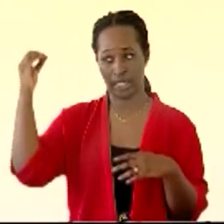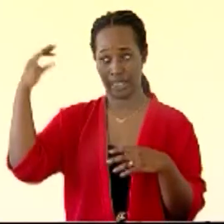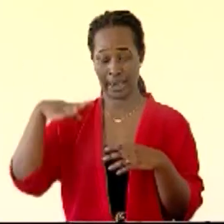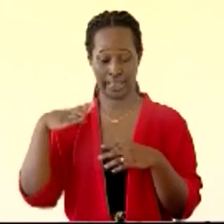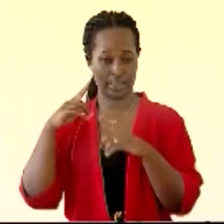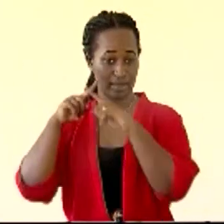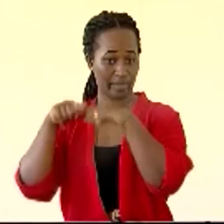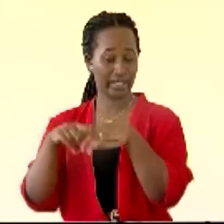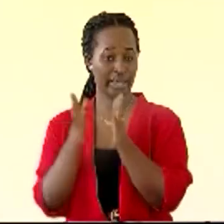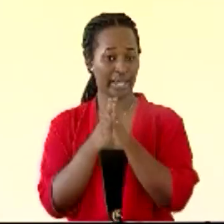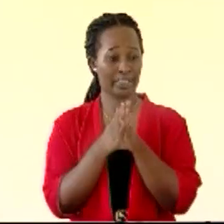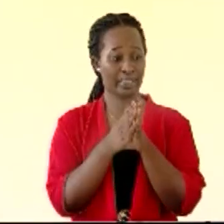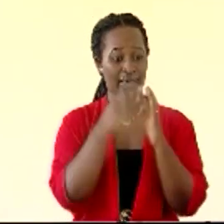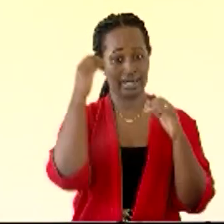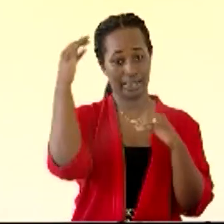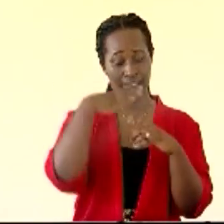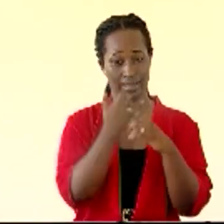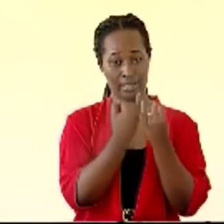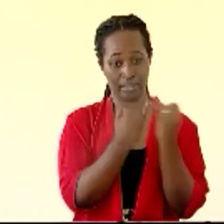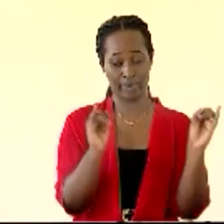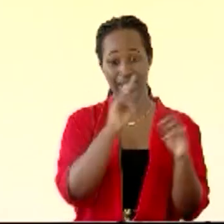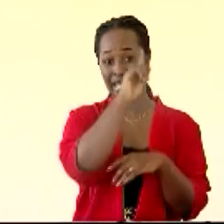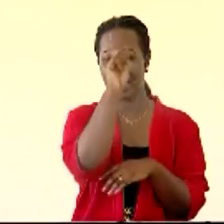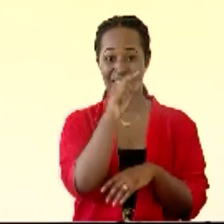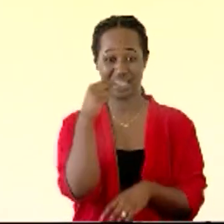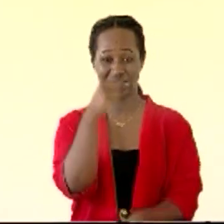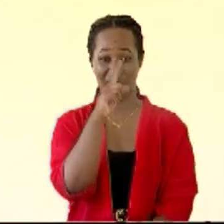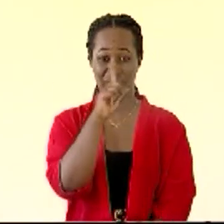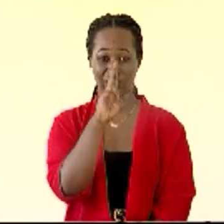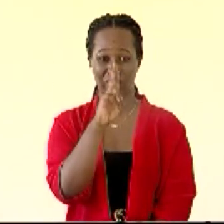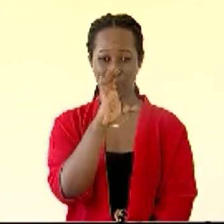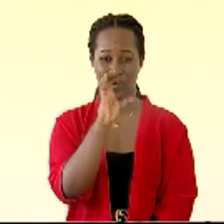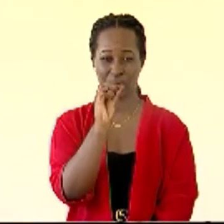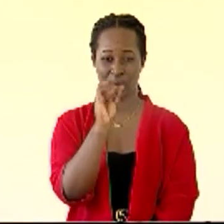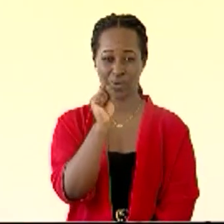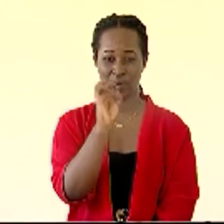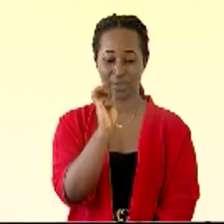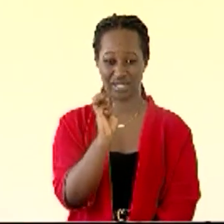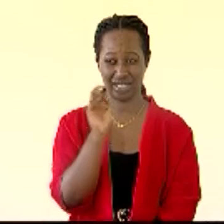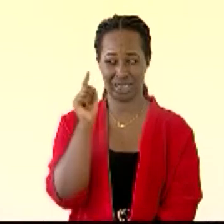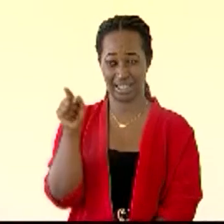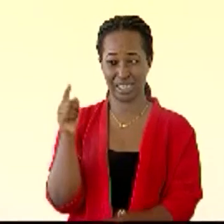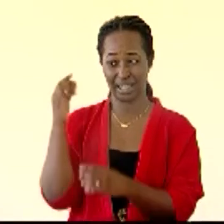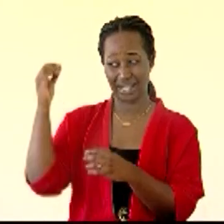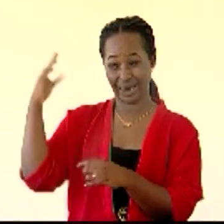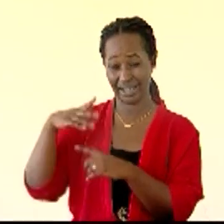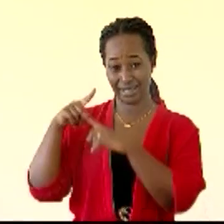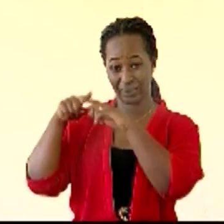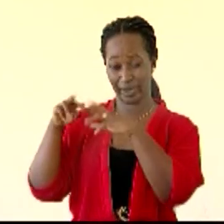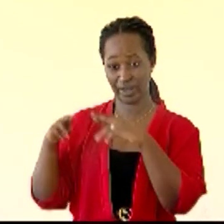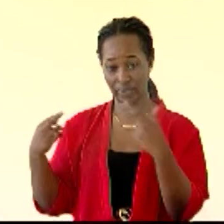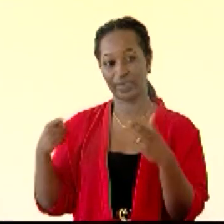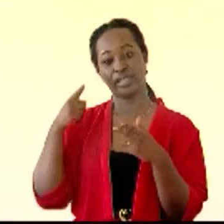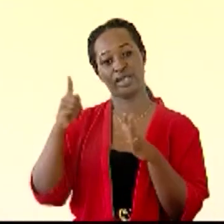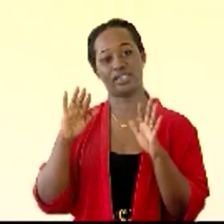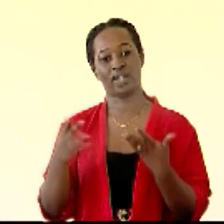independent, is glucose the actual product of a light independent reaction? Or, so now that's something we are going to look